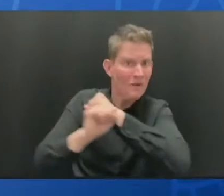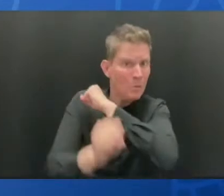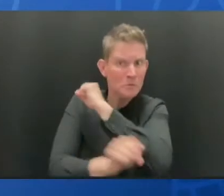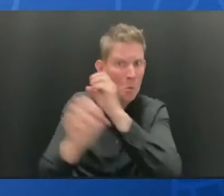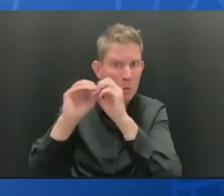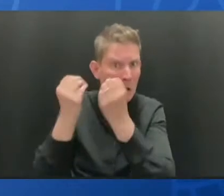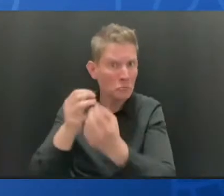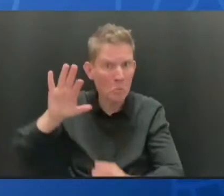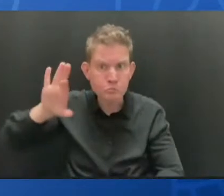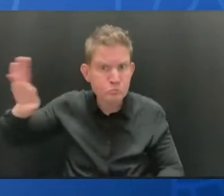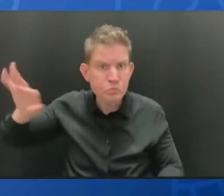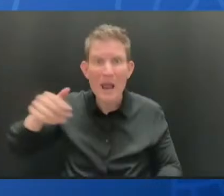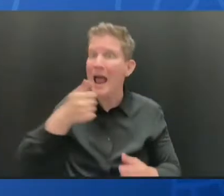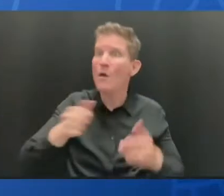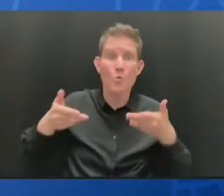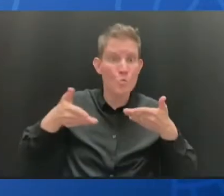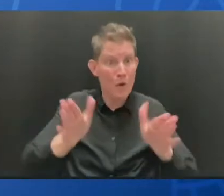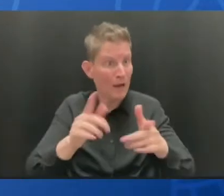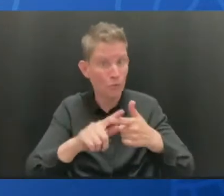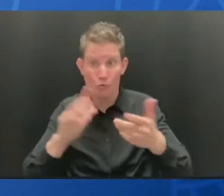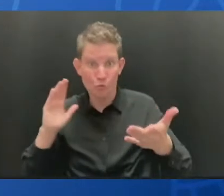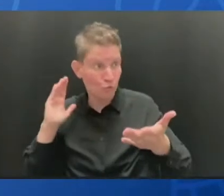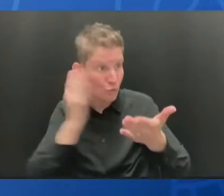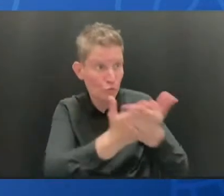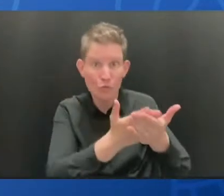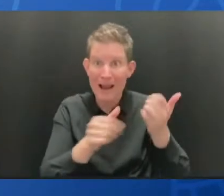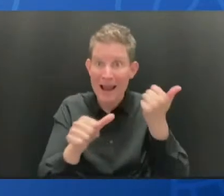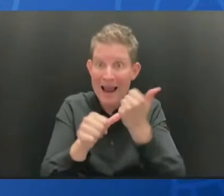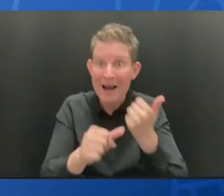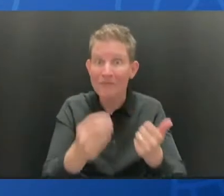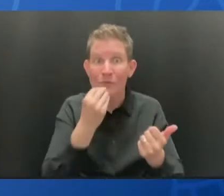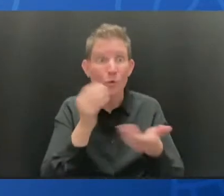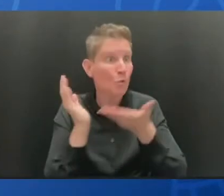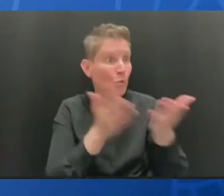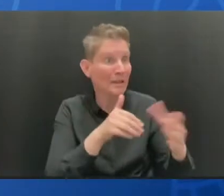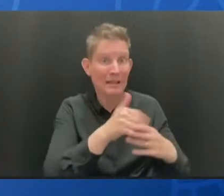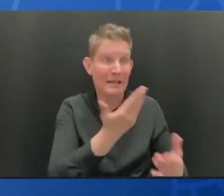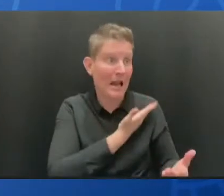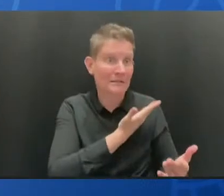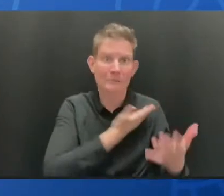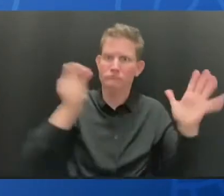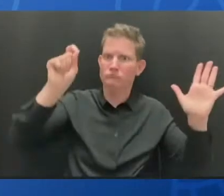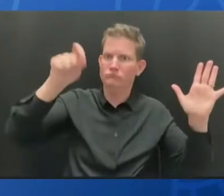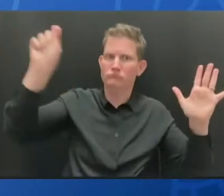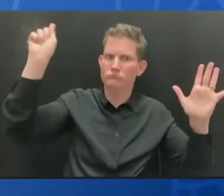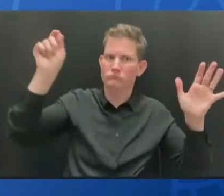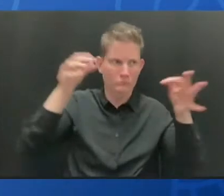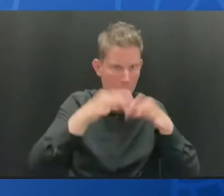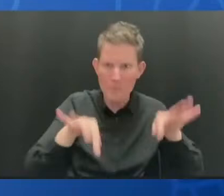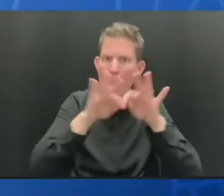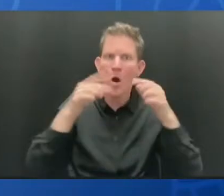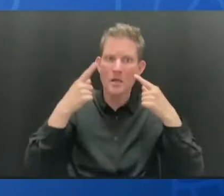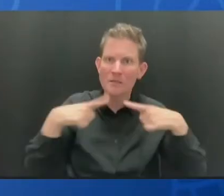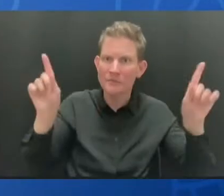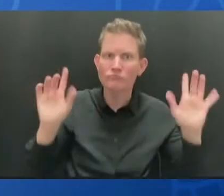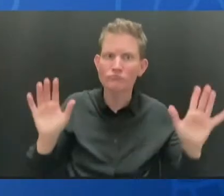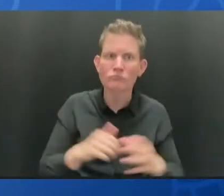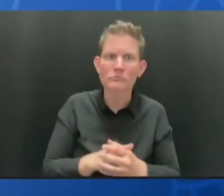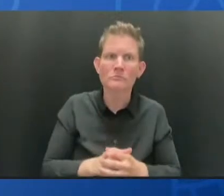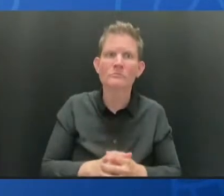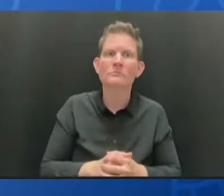the region, which is happening right now, and that's the story. Nadia. Thank you, Tammy. Two questions. I understand this is